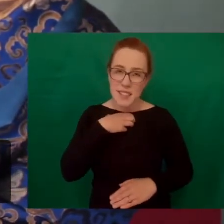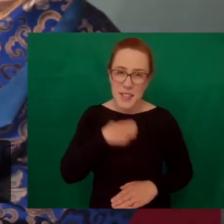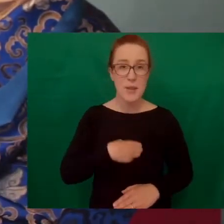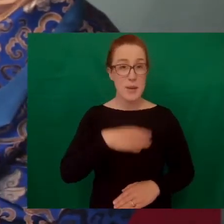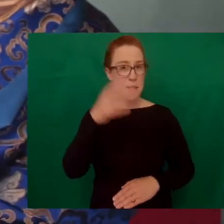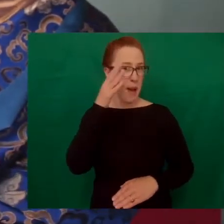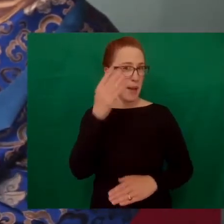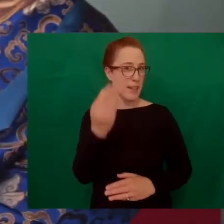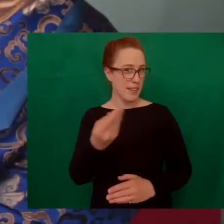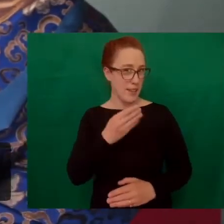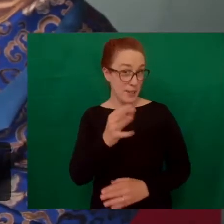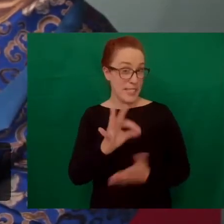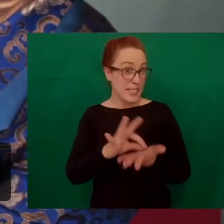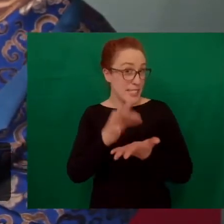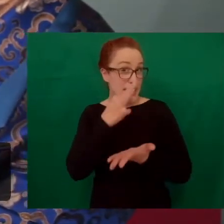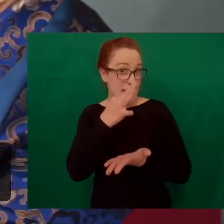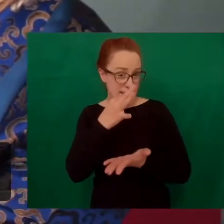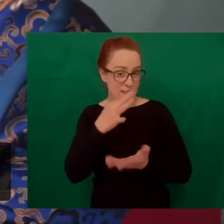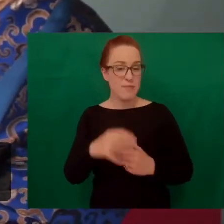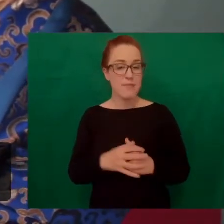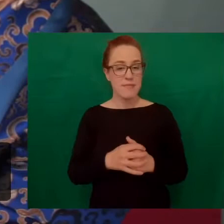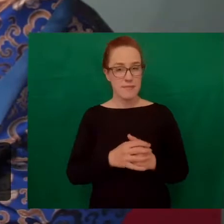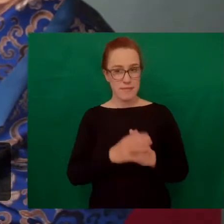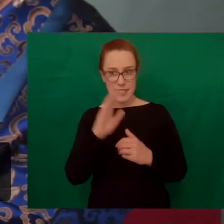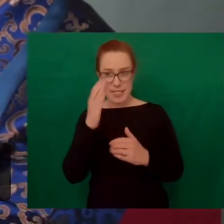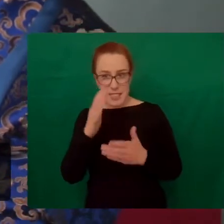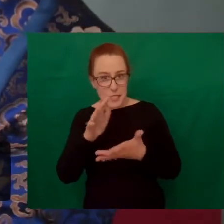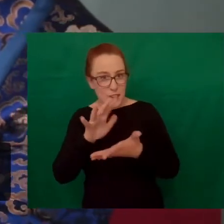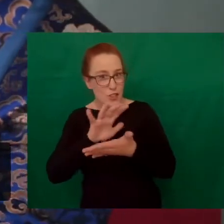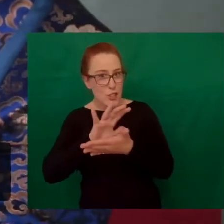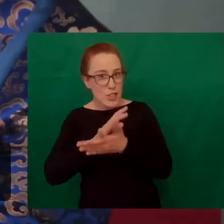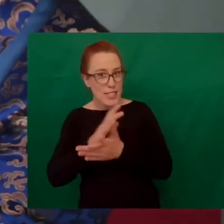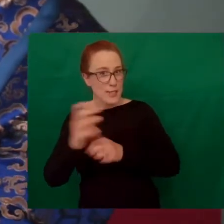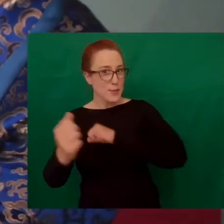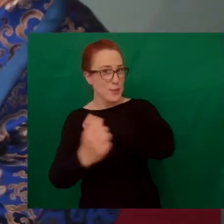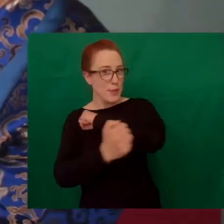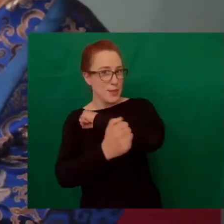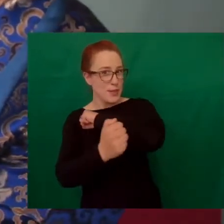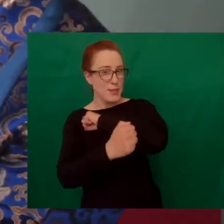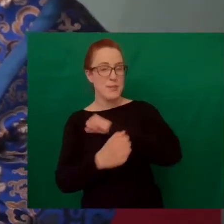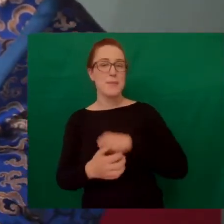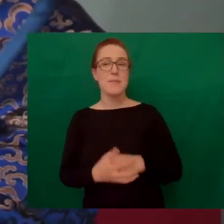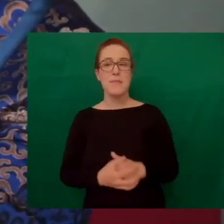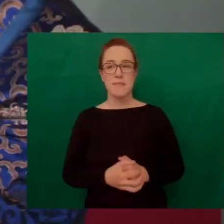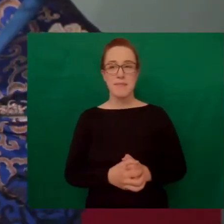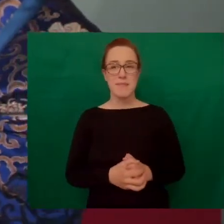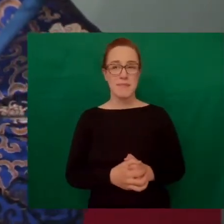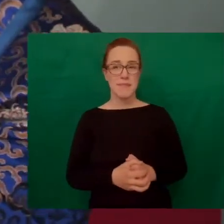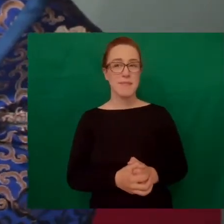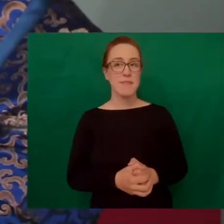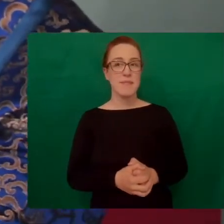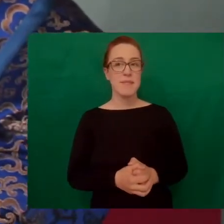tide me over. Looks like cheese and crackers is on the menu.